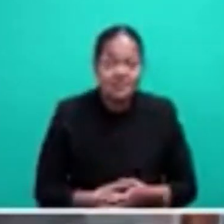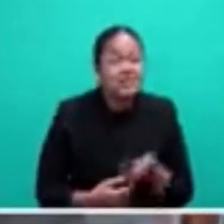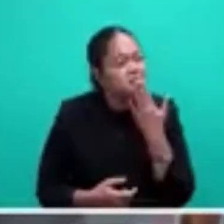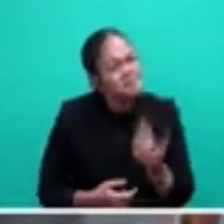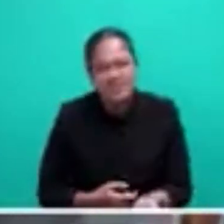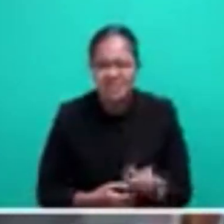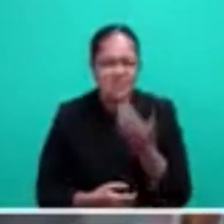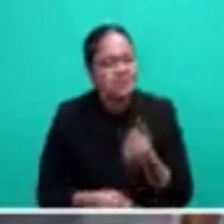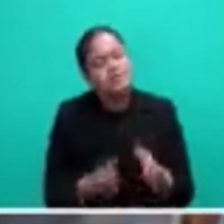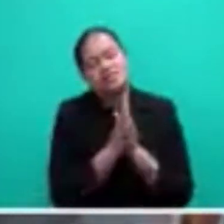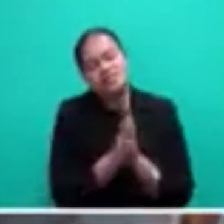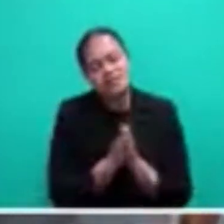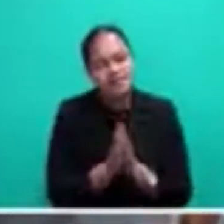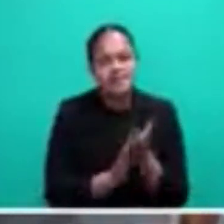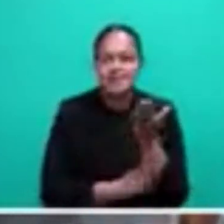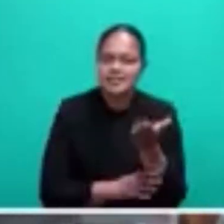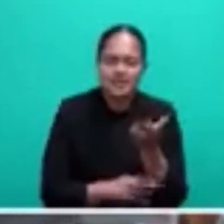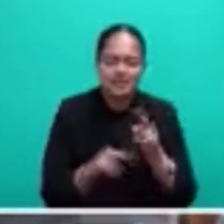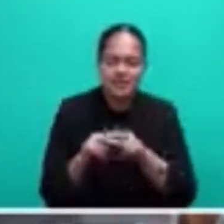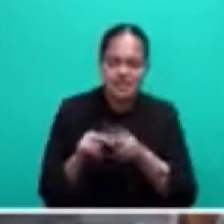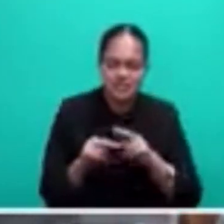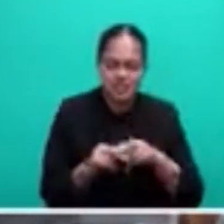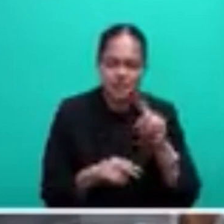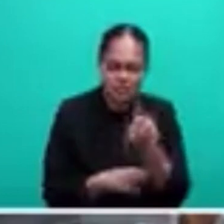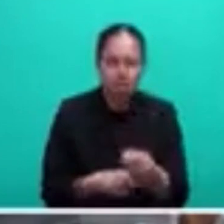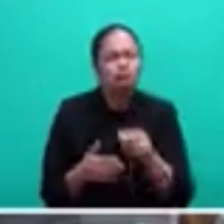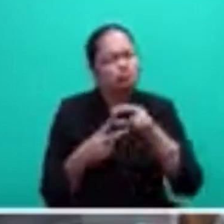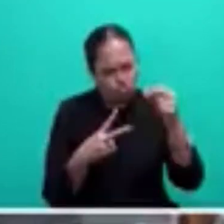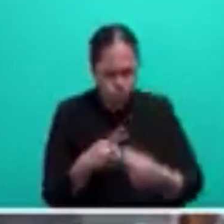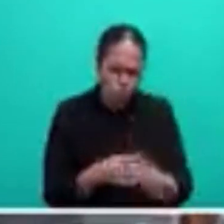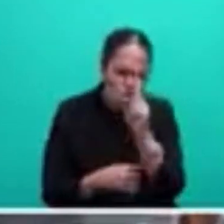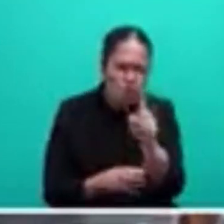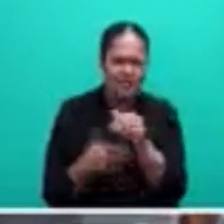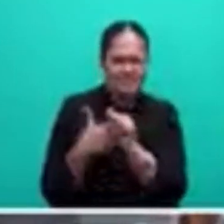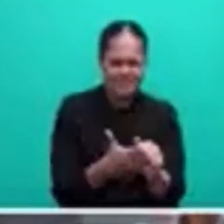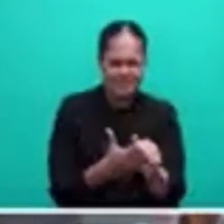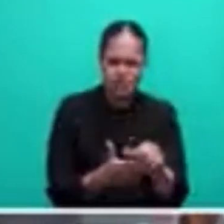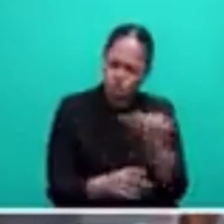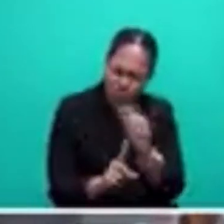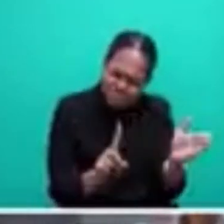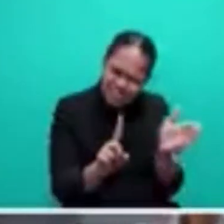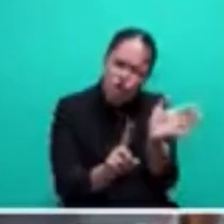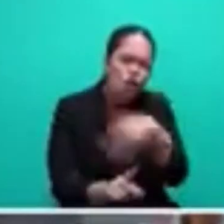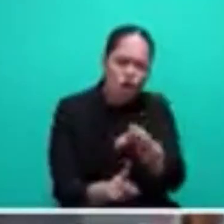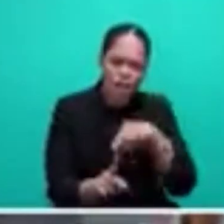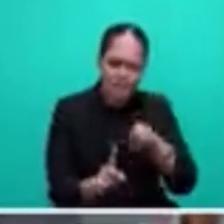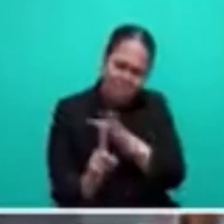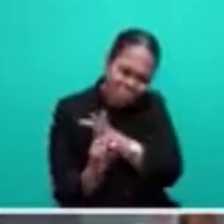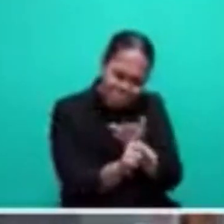Please, Fiji First, please choose one leader, and be aligned to your leader, please.